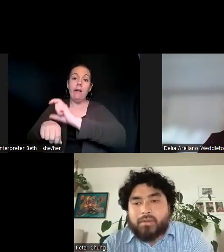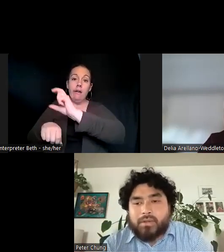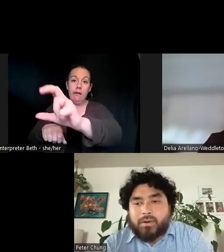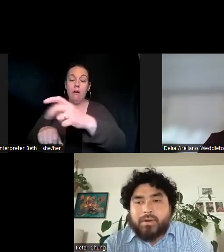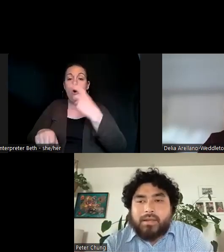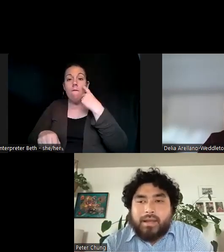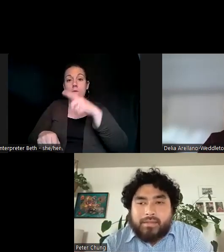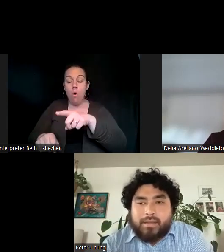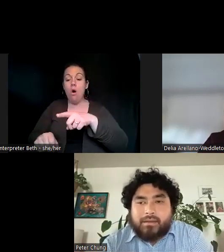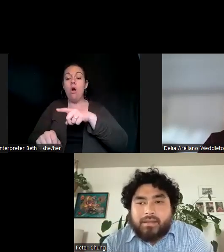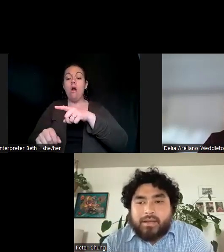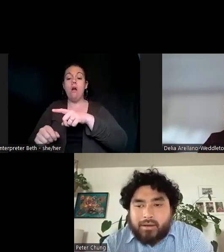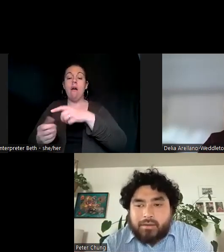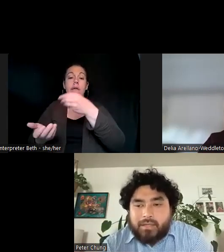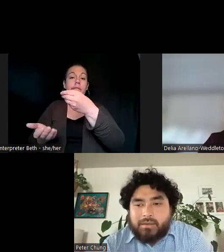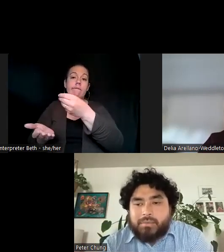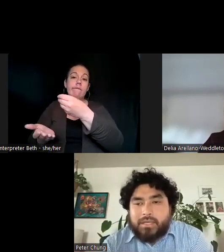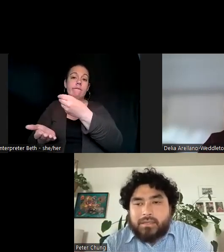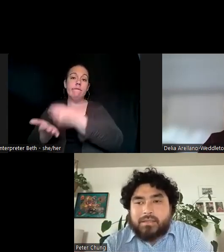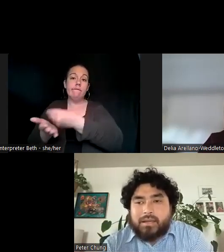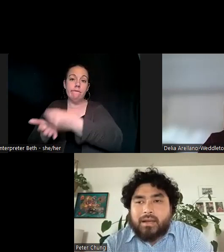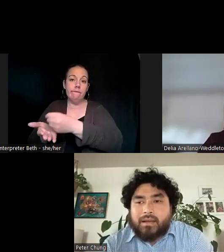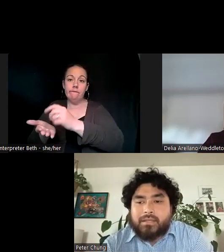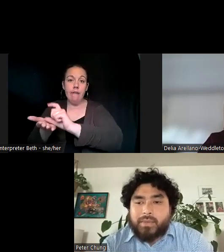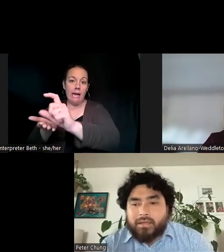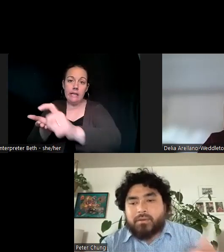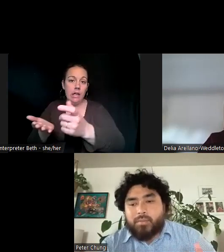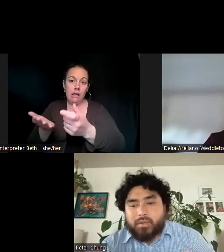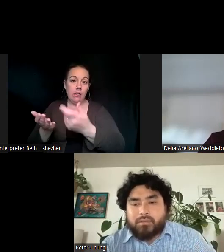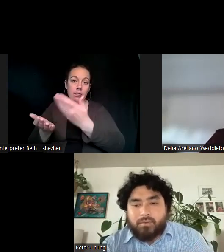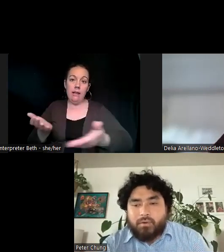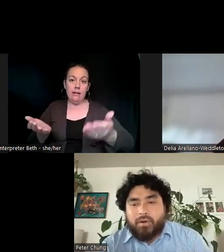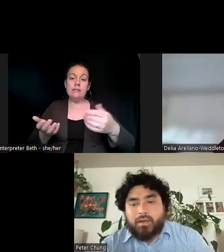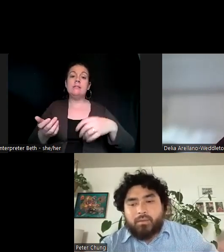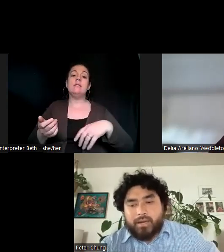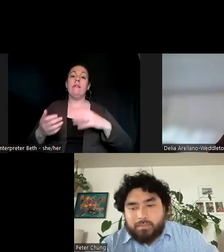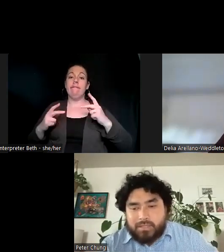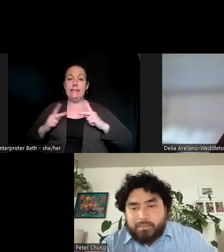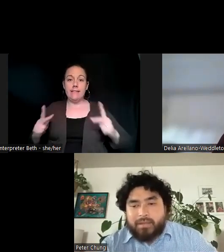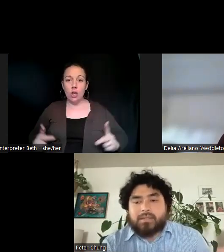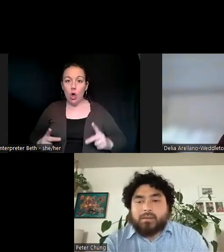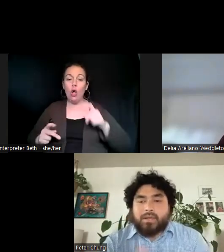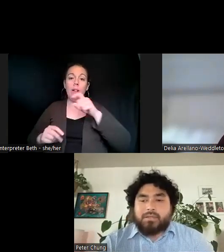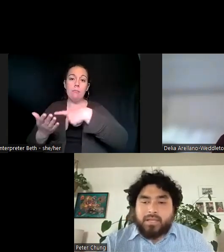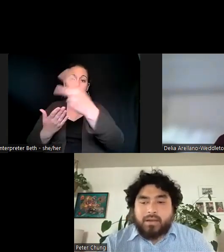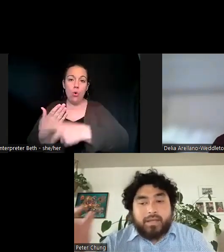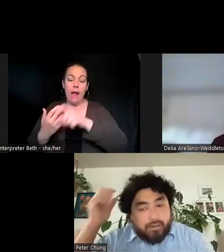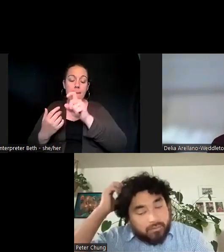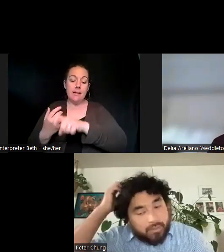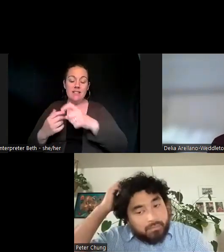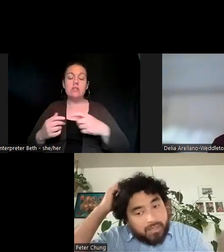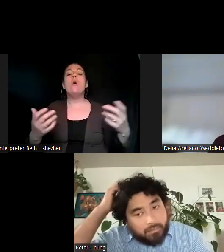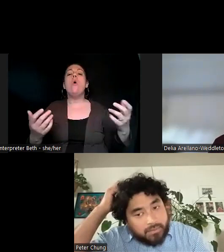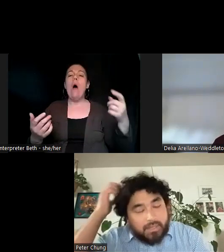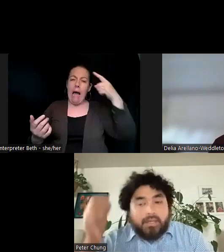and so forth. So I think the accountability piece, the spending report for what has been spent and what is being